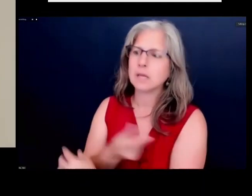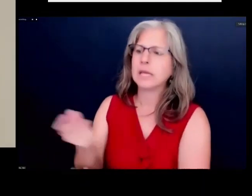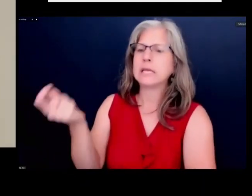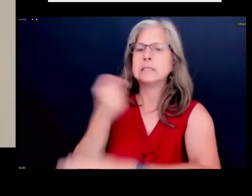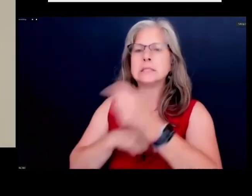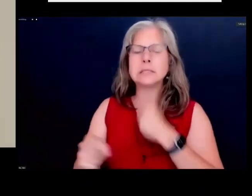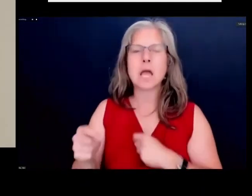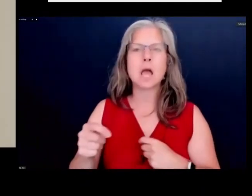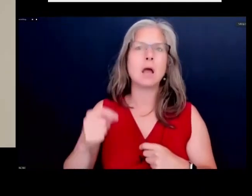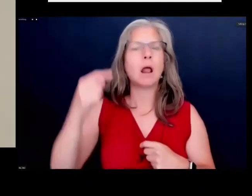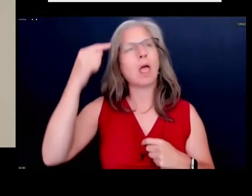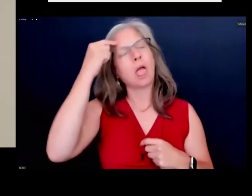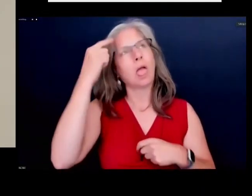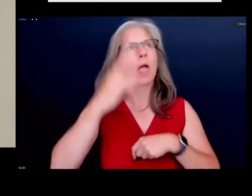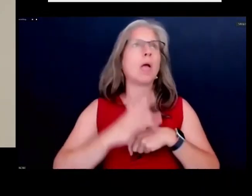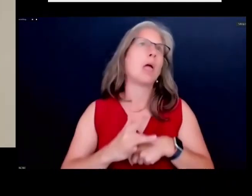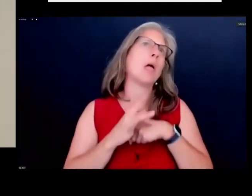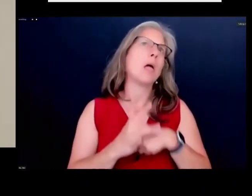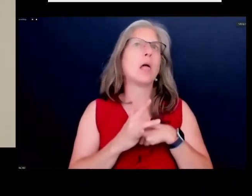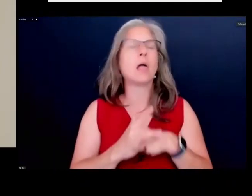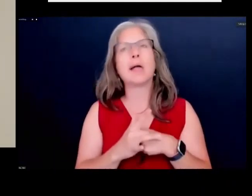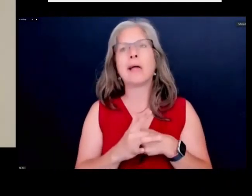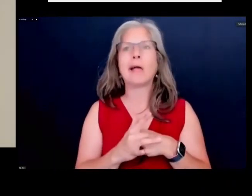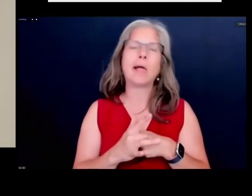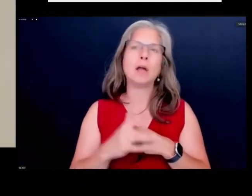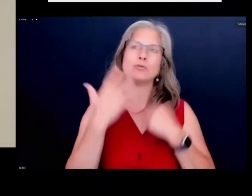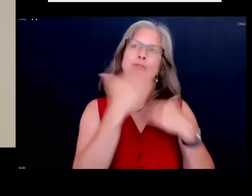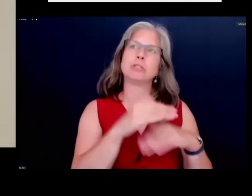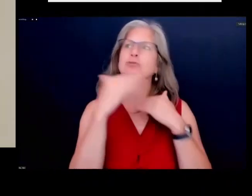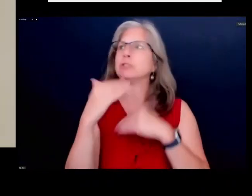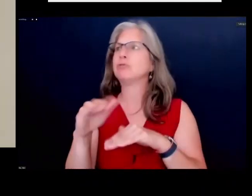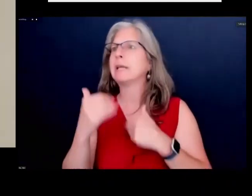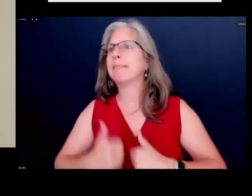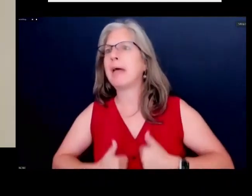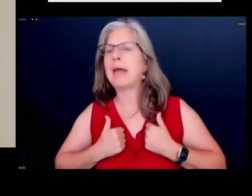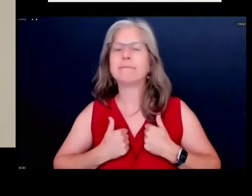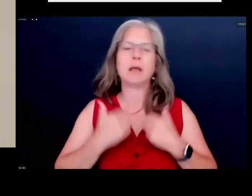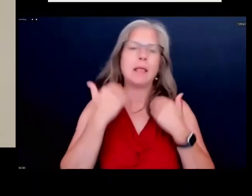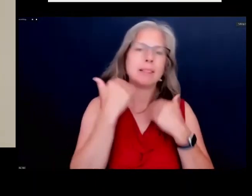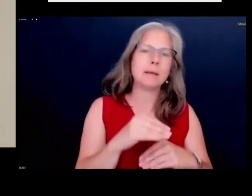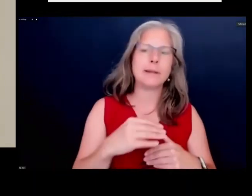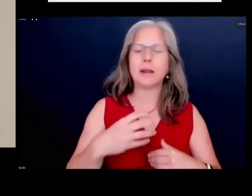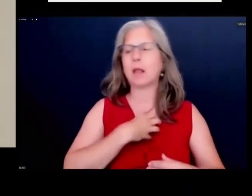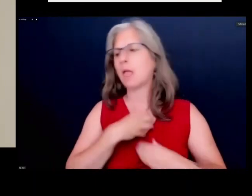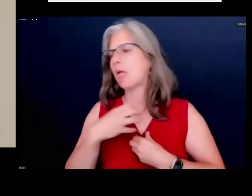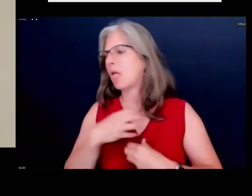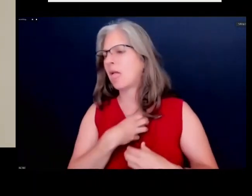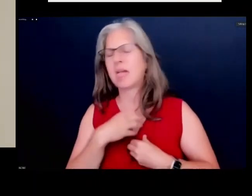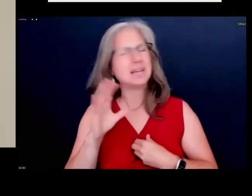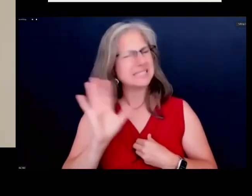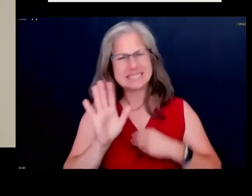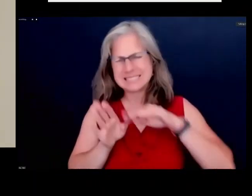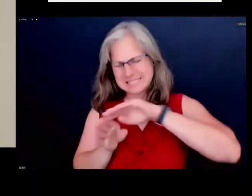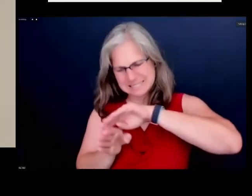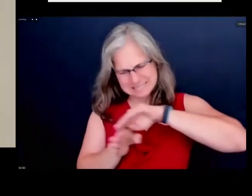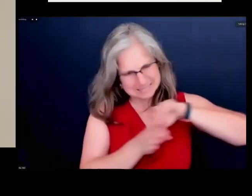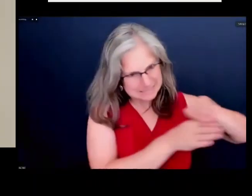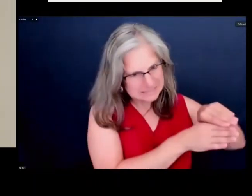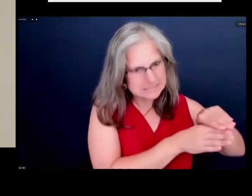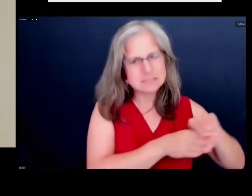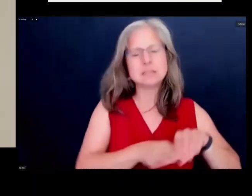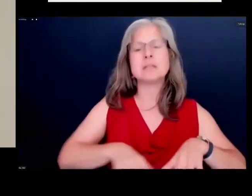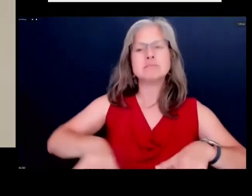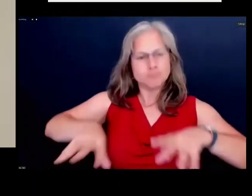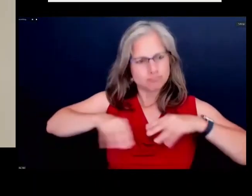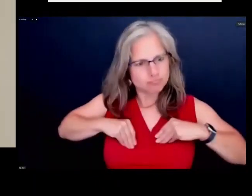Instead of lamenting about public health recommendations and perceived restrictions, we need to take responsibility for